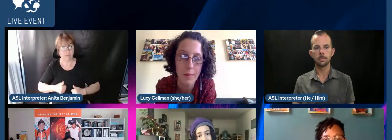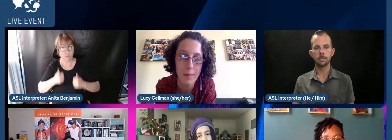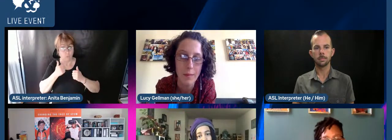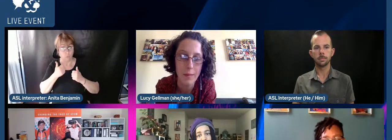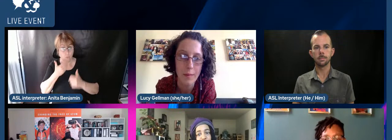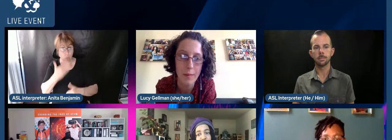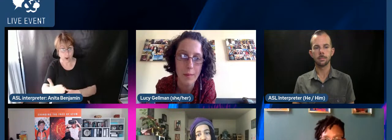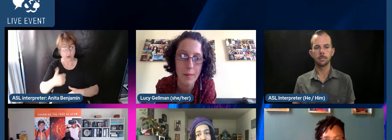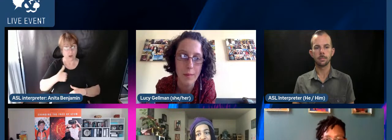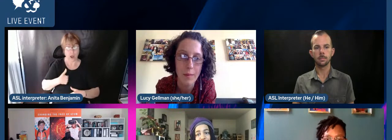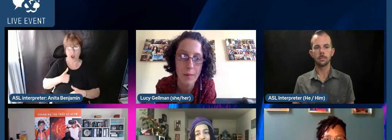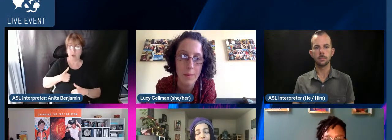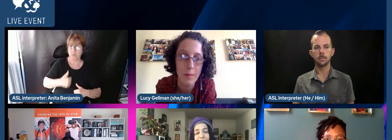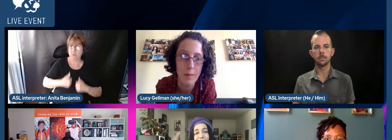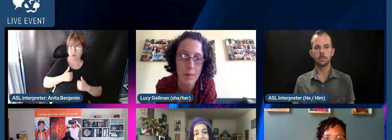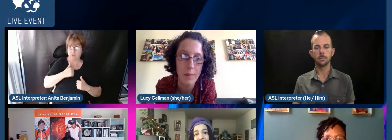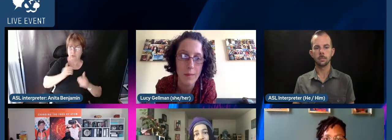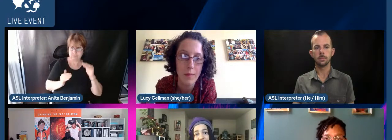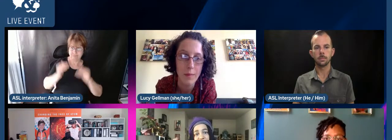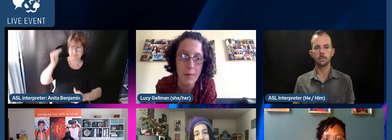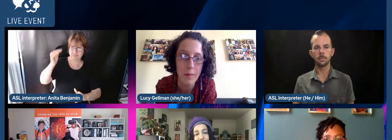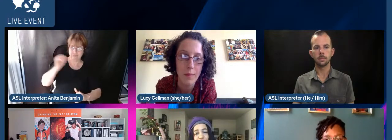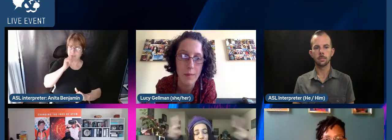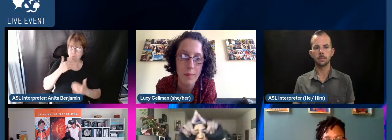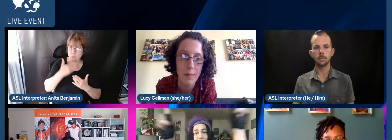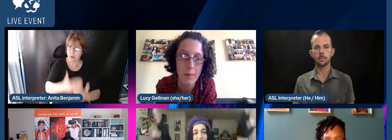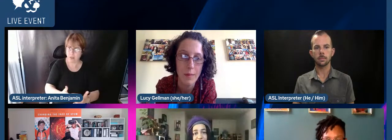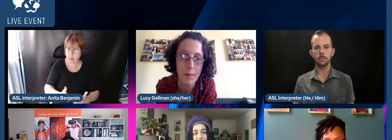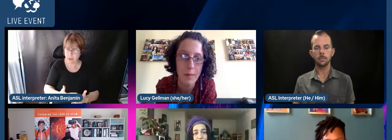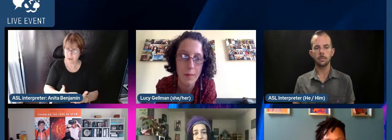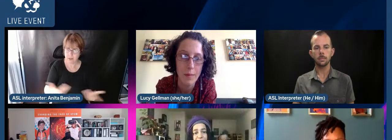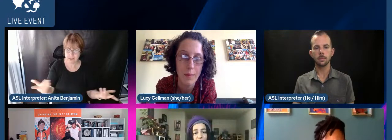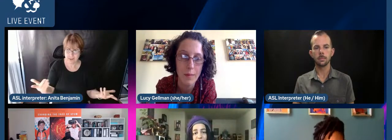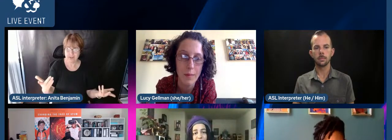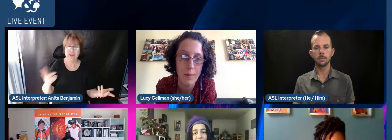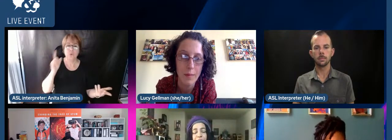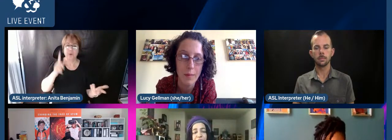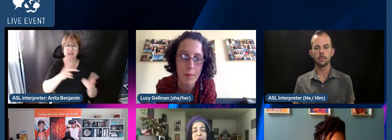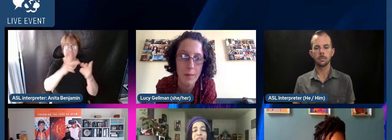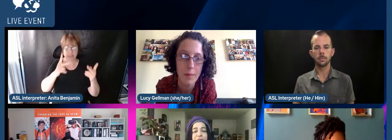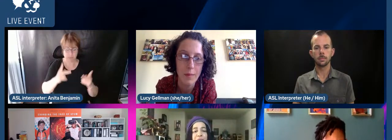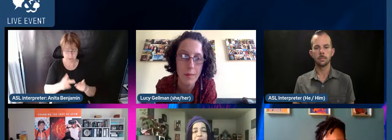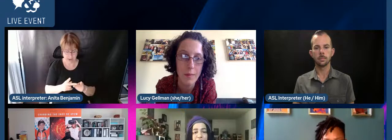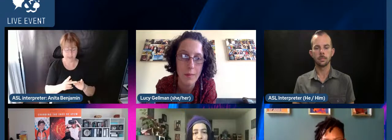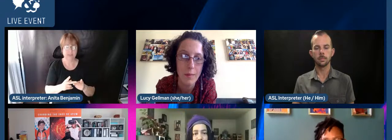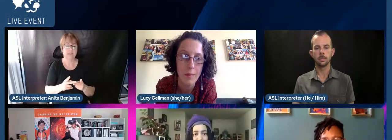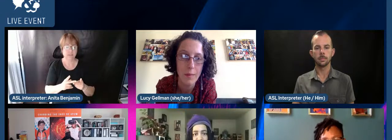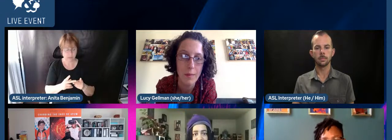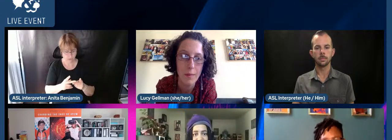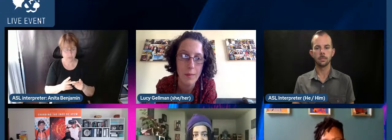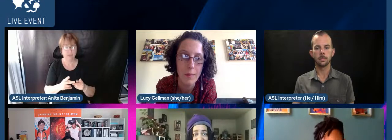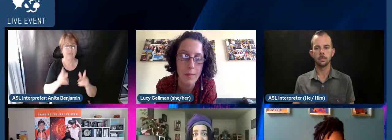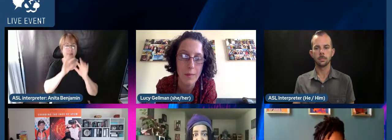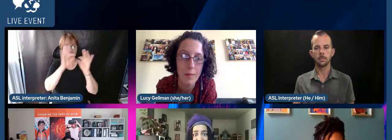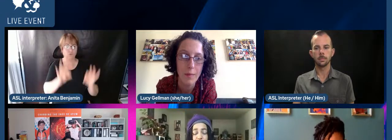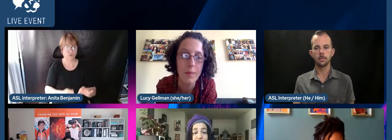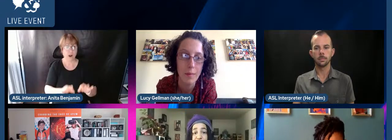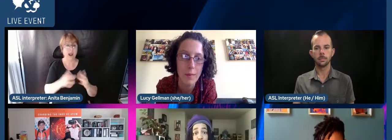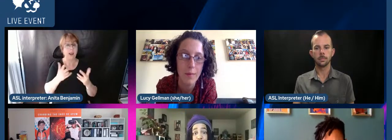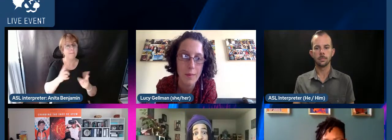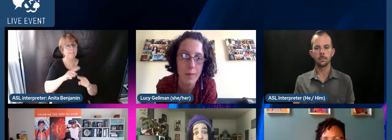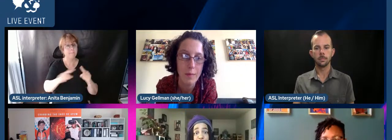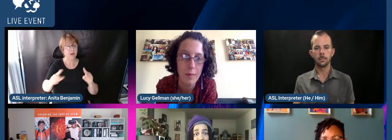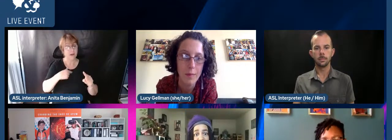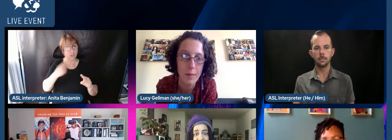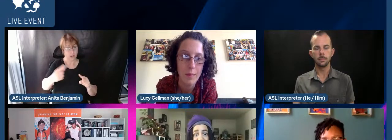I refuse to allow a space to frame itself in a way that would let me be hurt or harmed inside of it? How can I